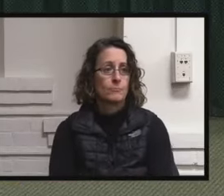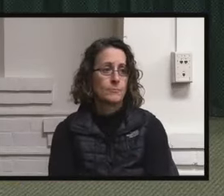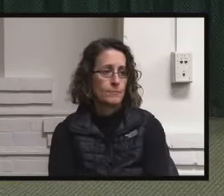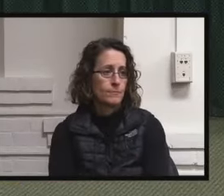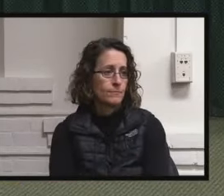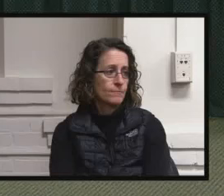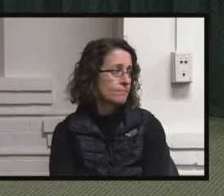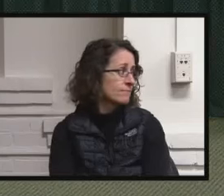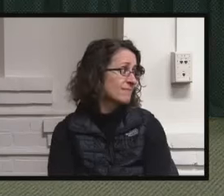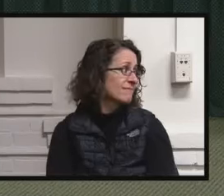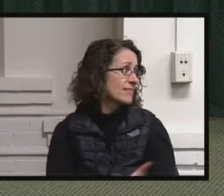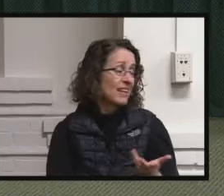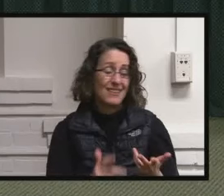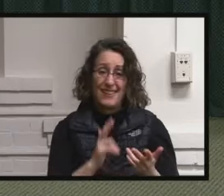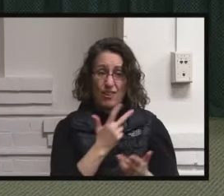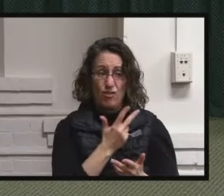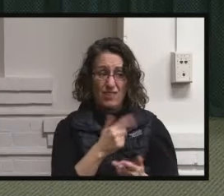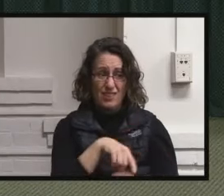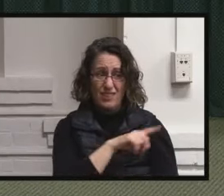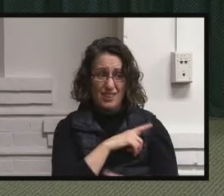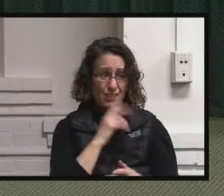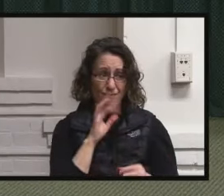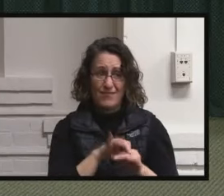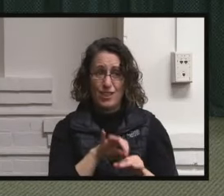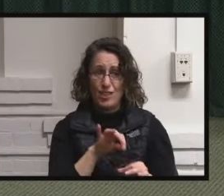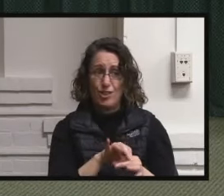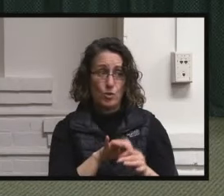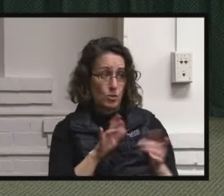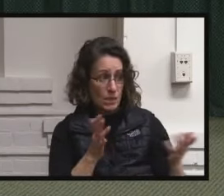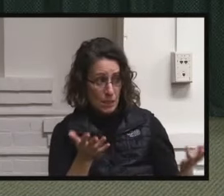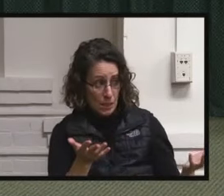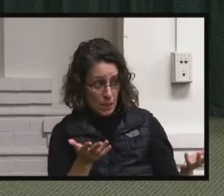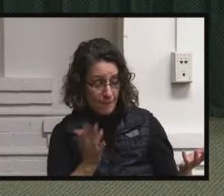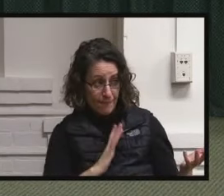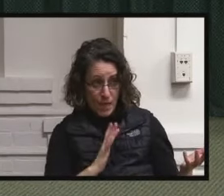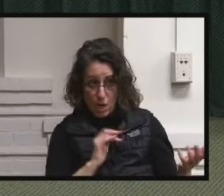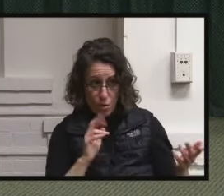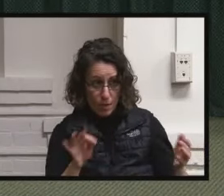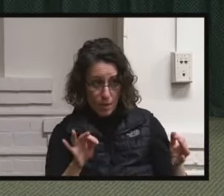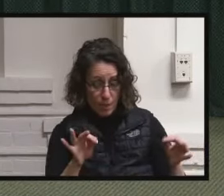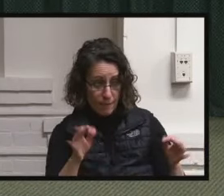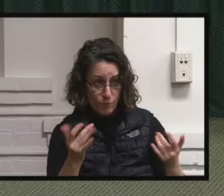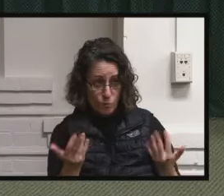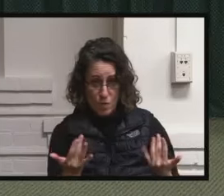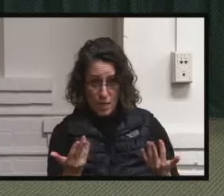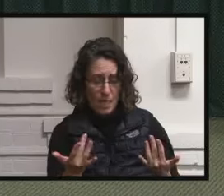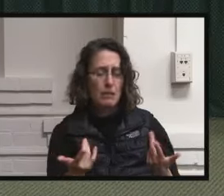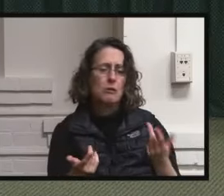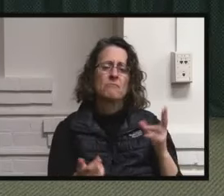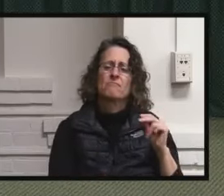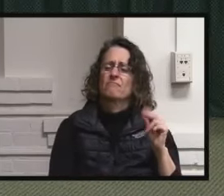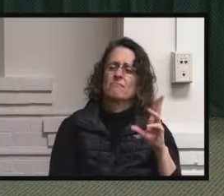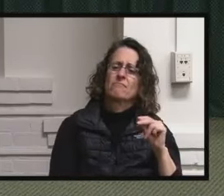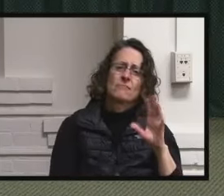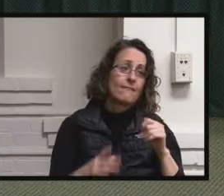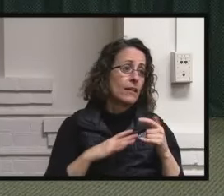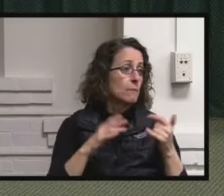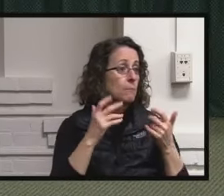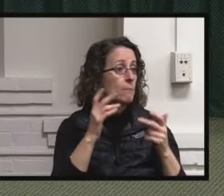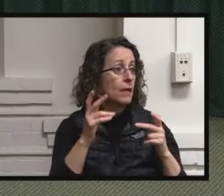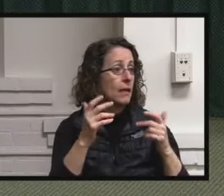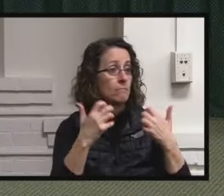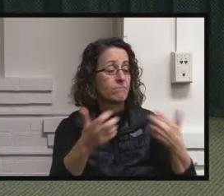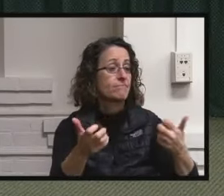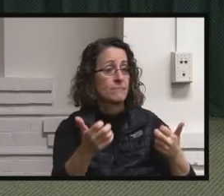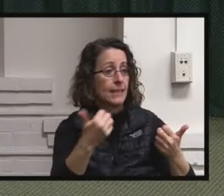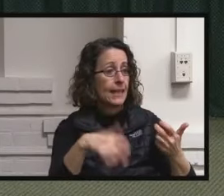There's only three people at the table right now, so do we need to defer this vote? I don't think so. Anybody in attendance